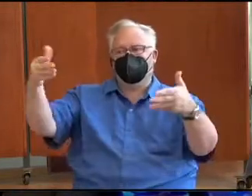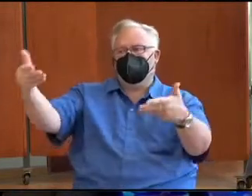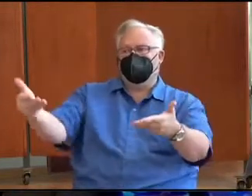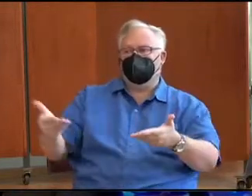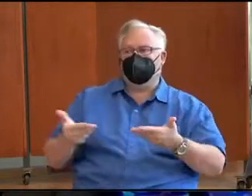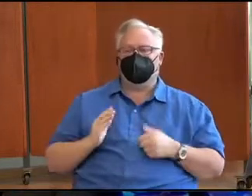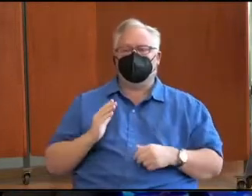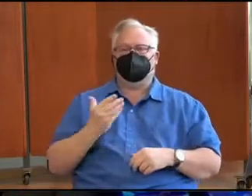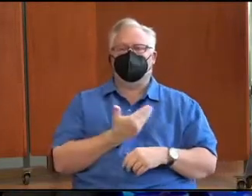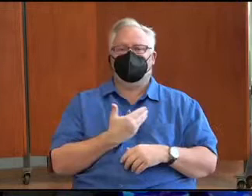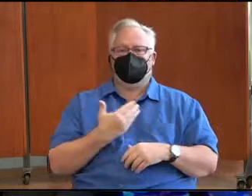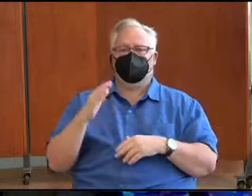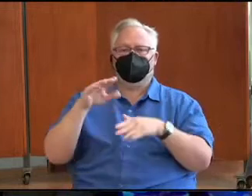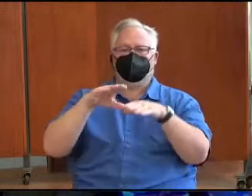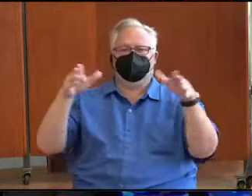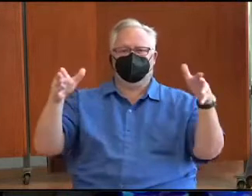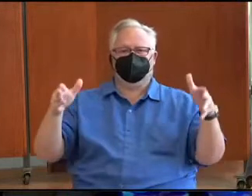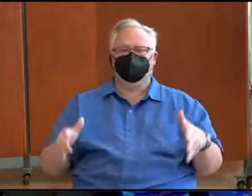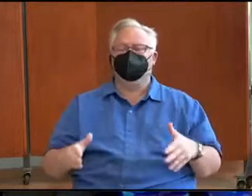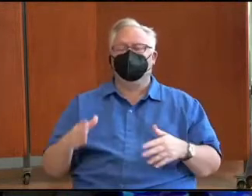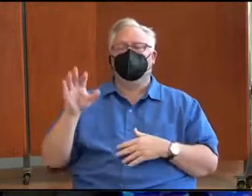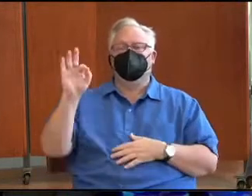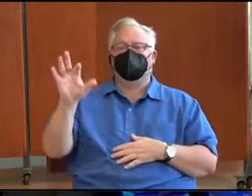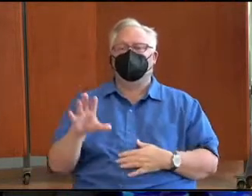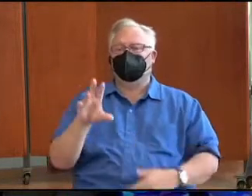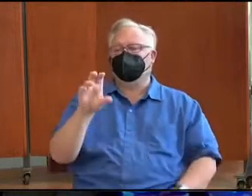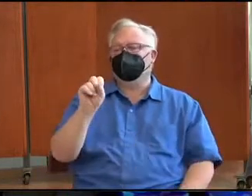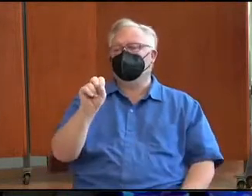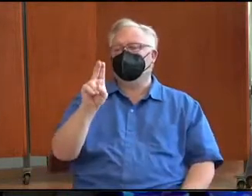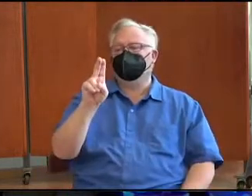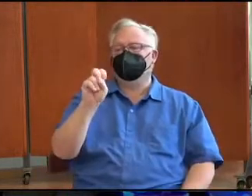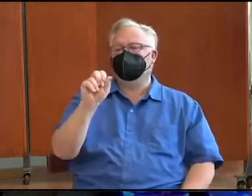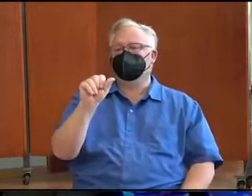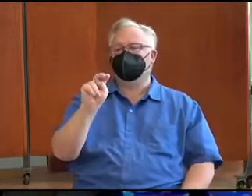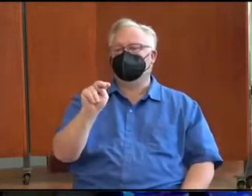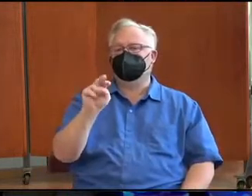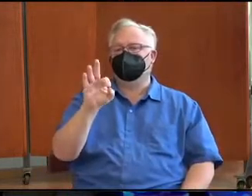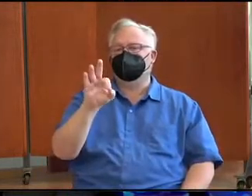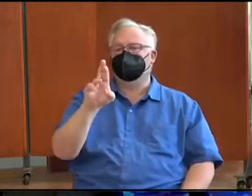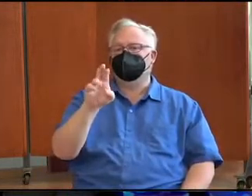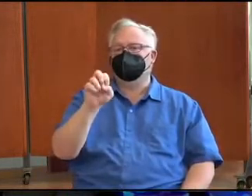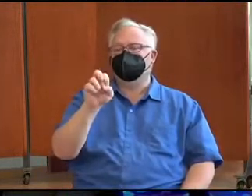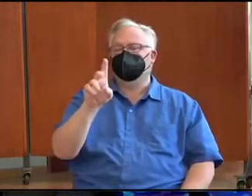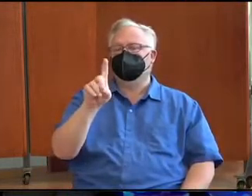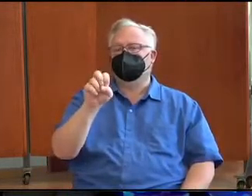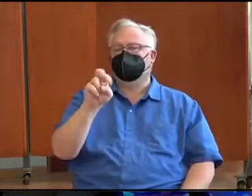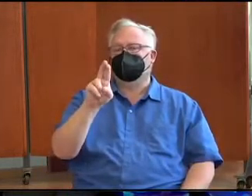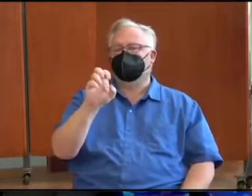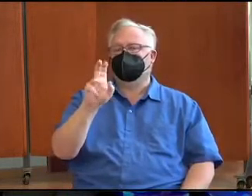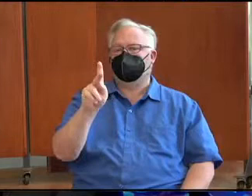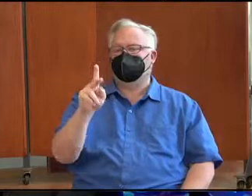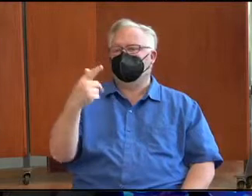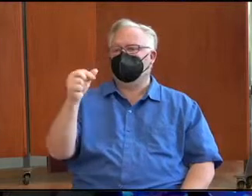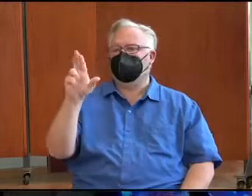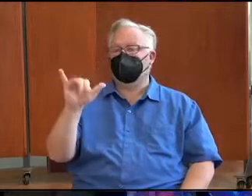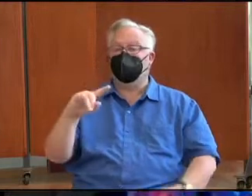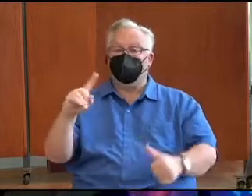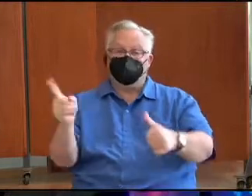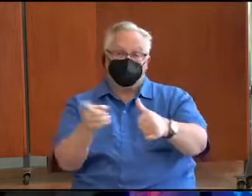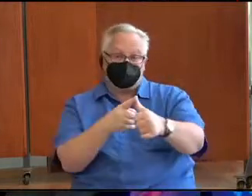our chancel the Reverend Susan Fredrick-Gray, first woman elected as president of our